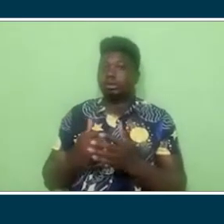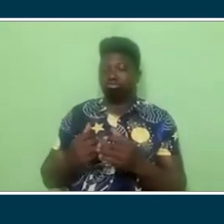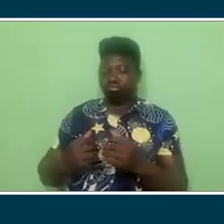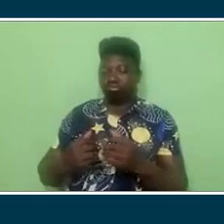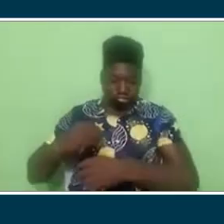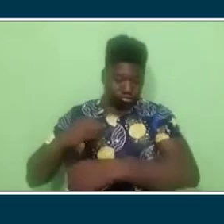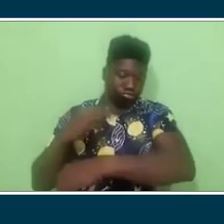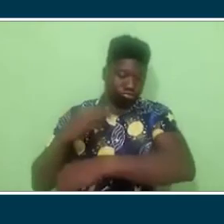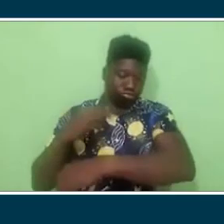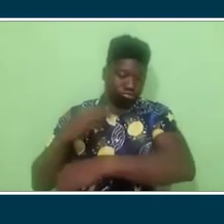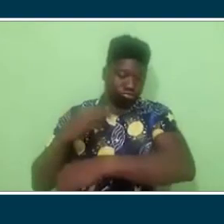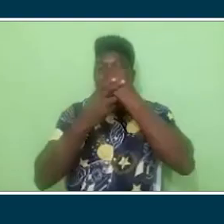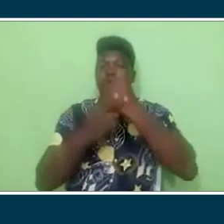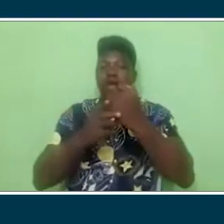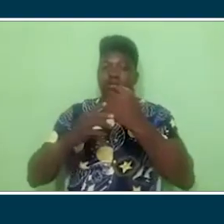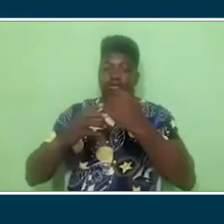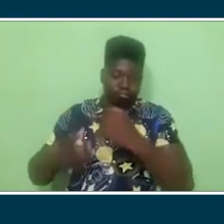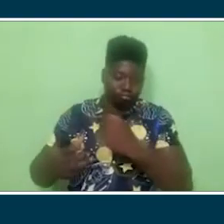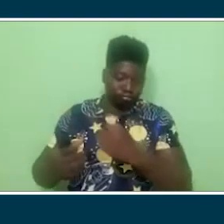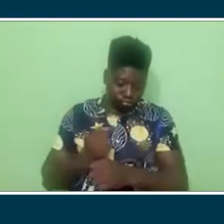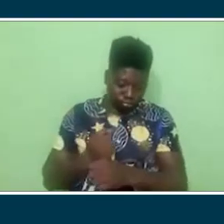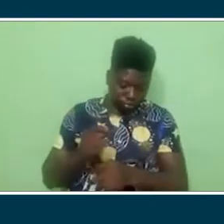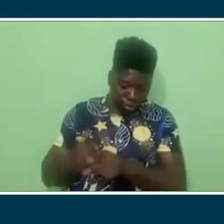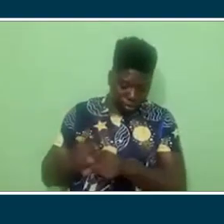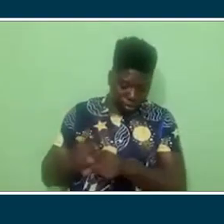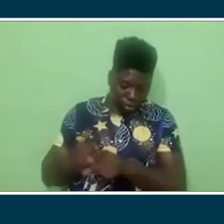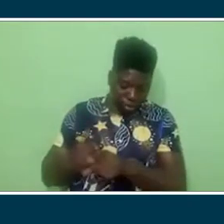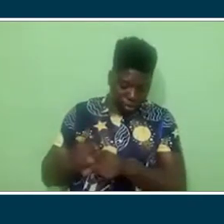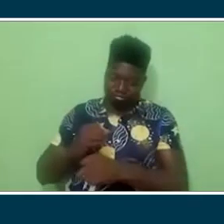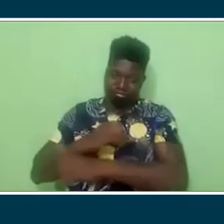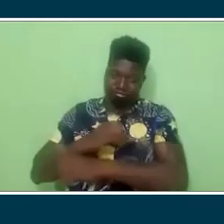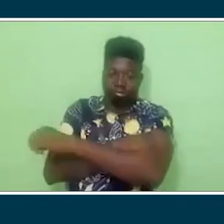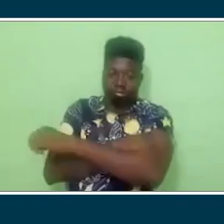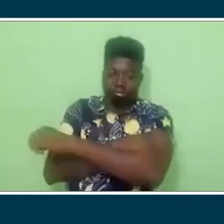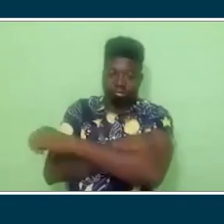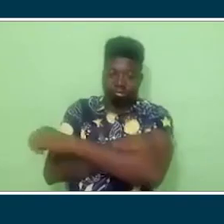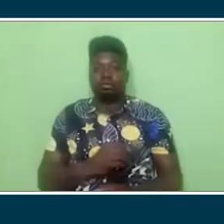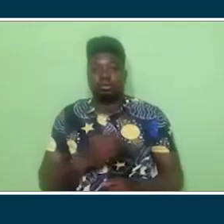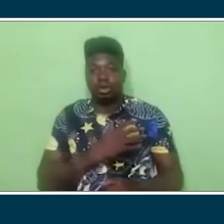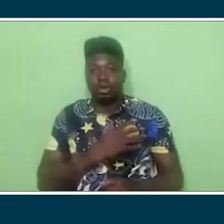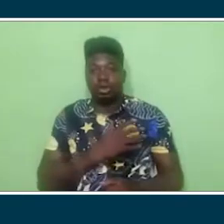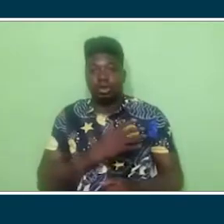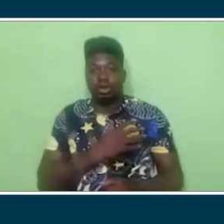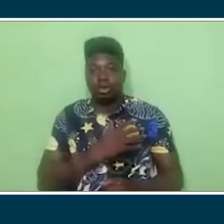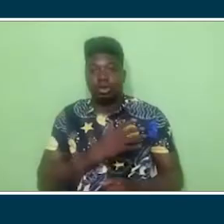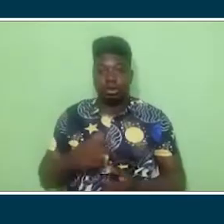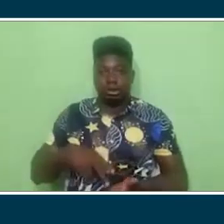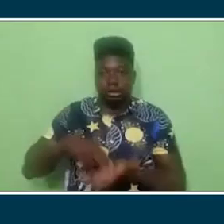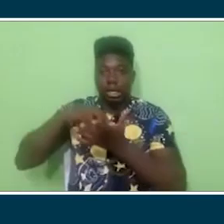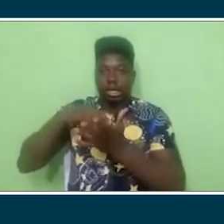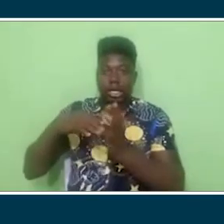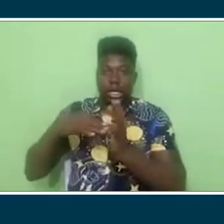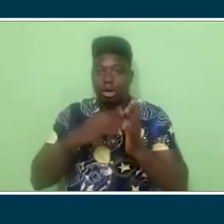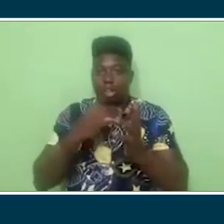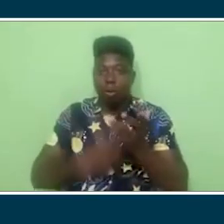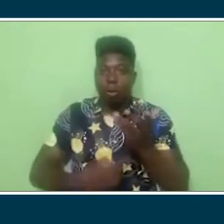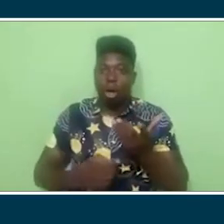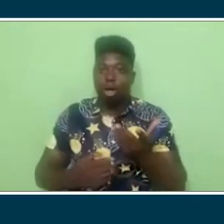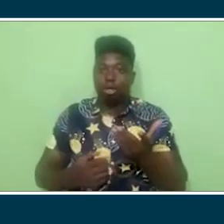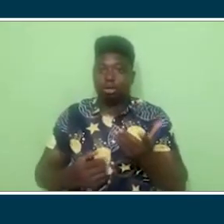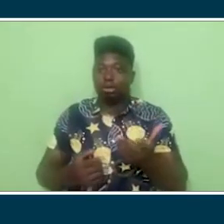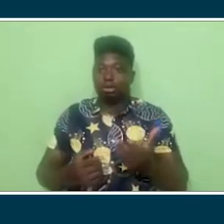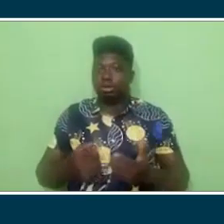with whatever it is that's going to make me feel good or right, and stand against whatever the person du jour that